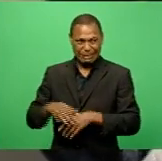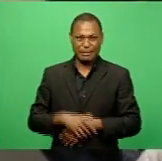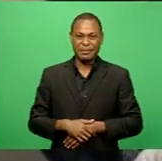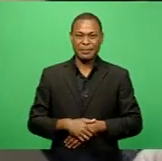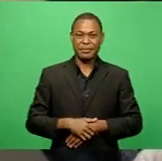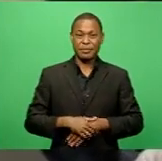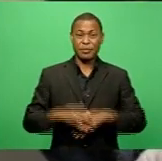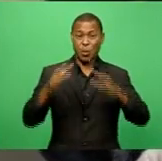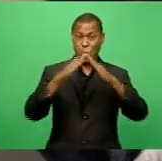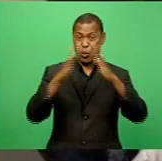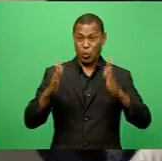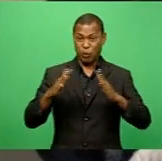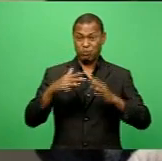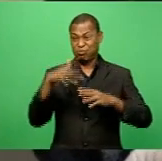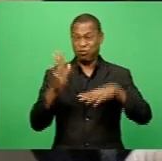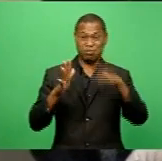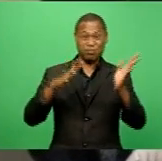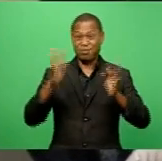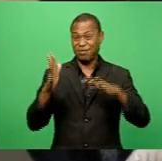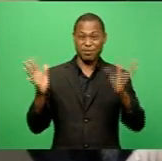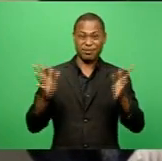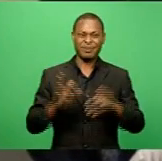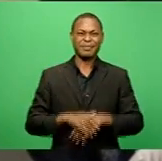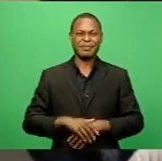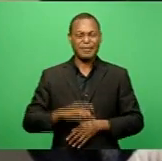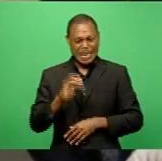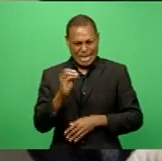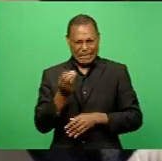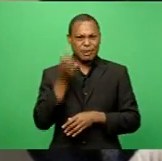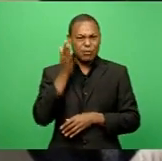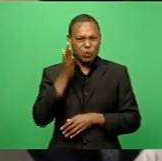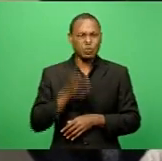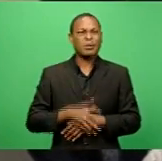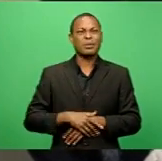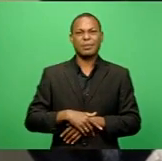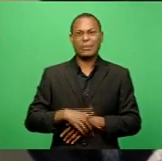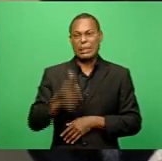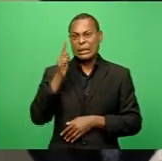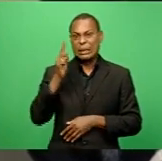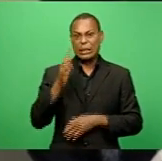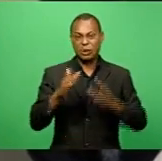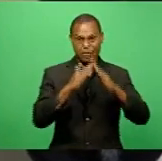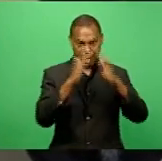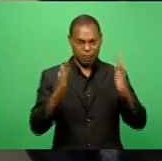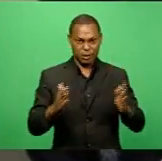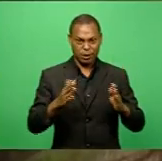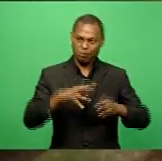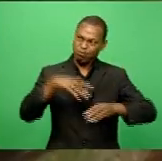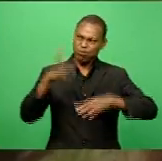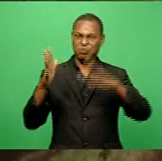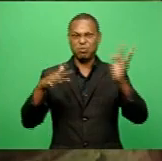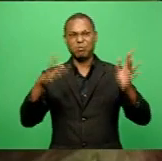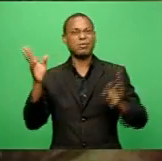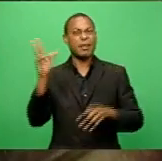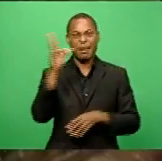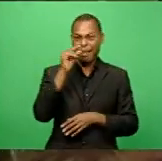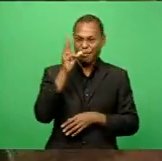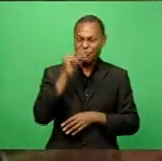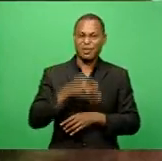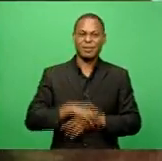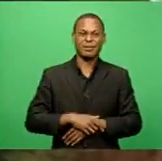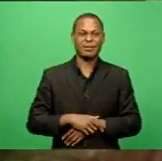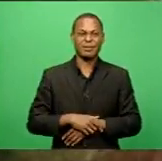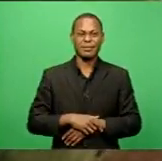roof is one. Several schools have had their teachers' quarters blown away, libraries,